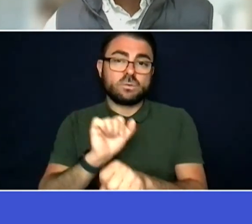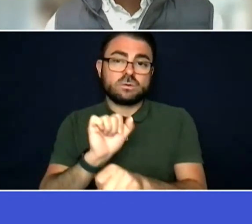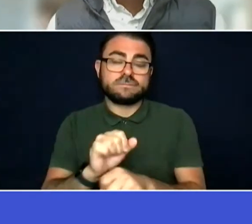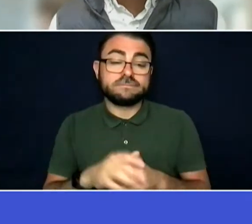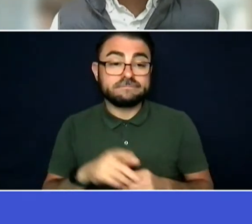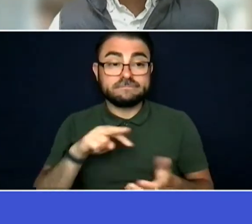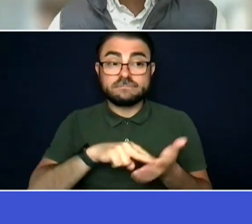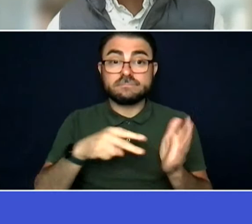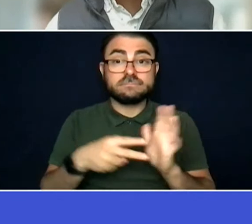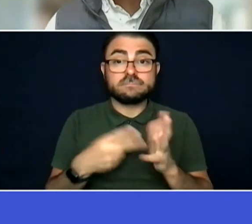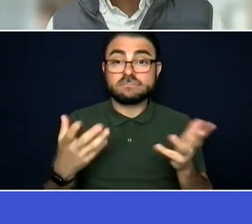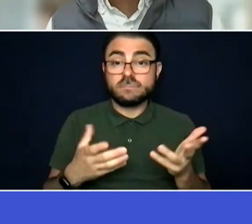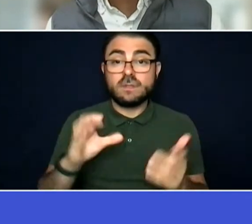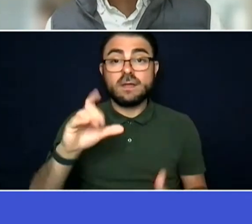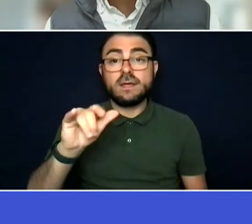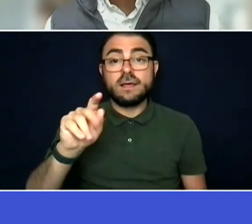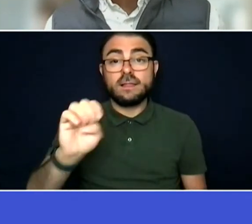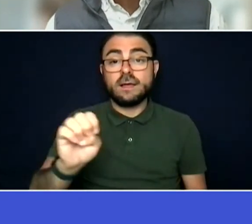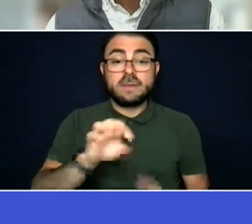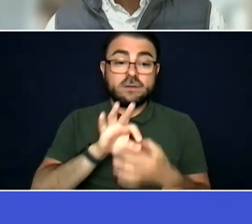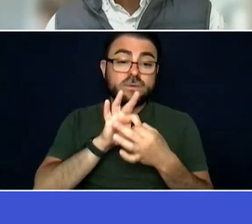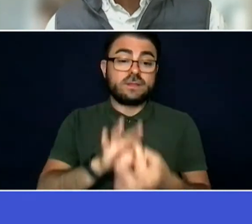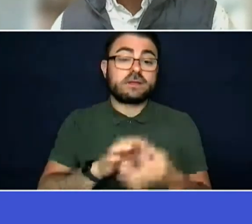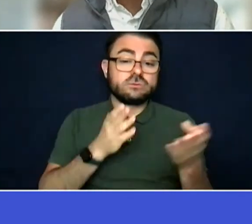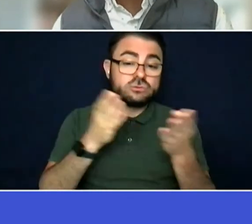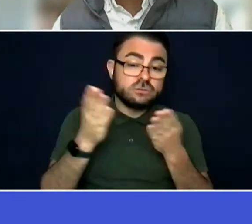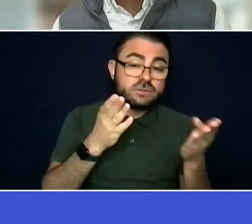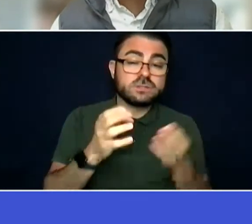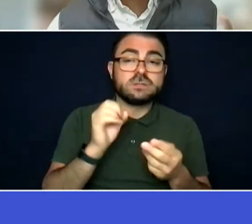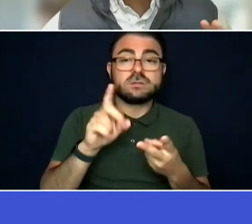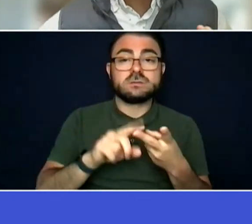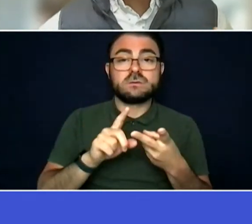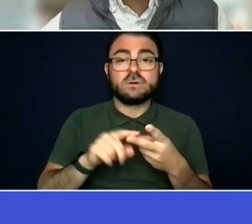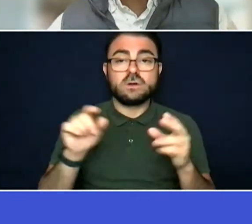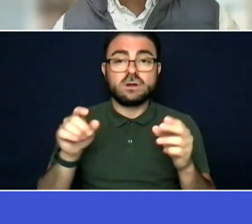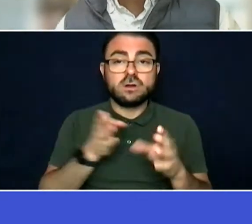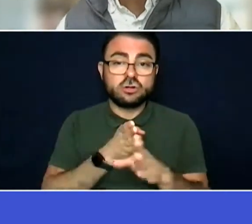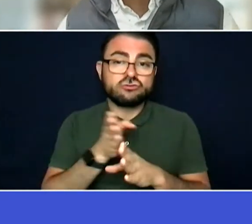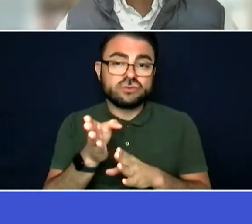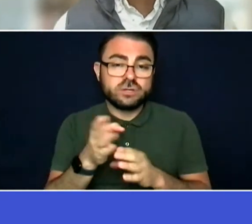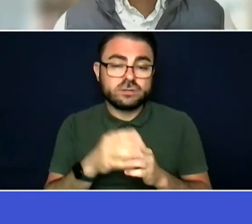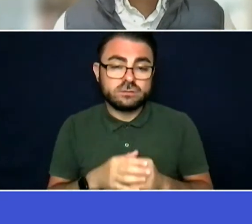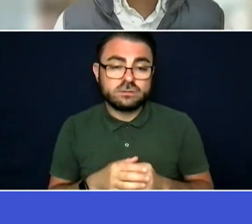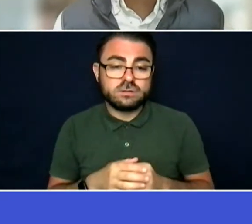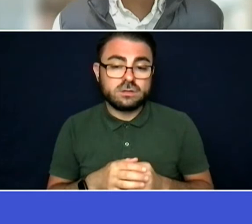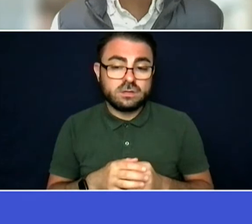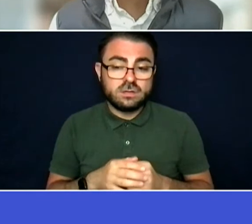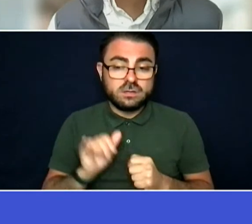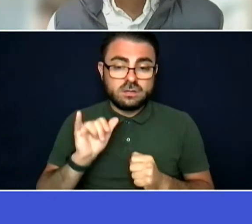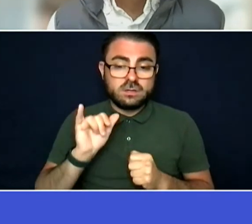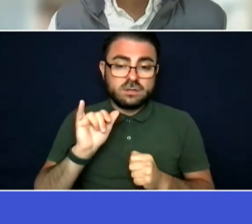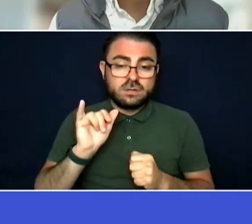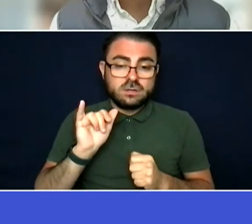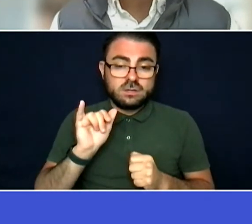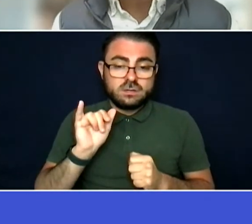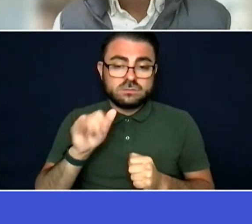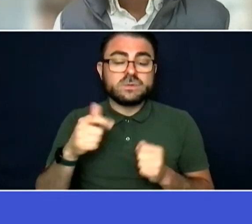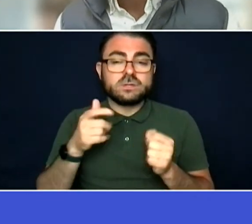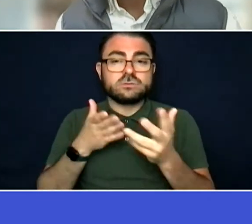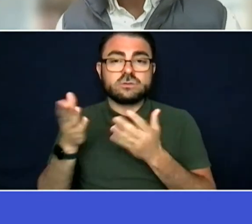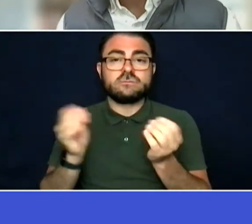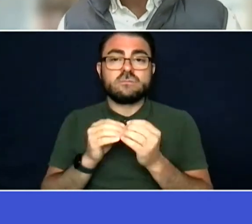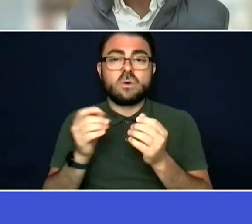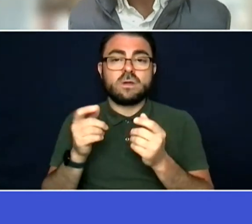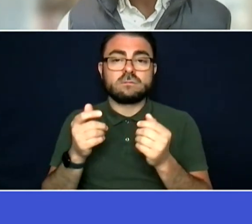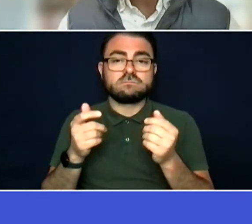action related services or careers. We can train them if they live within the greater metropolitan statistical area. And